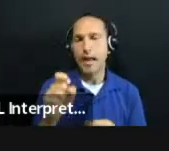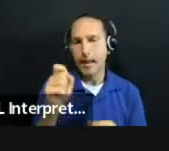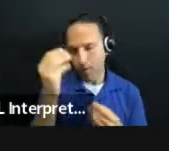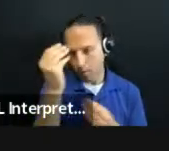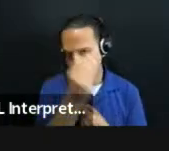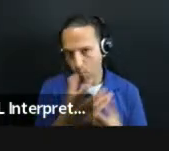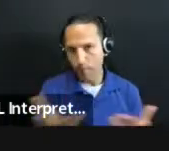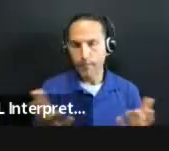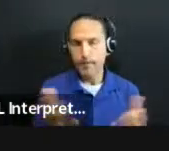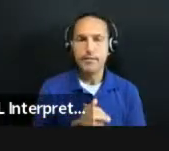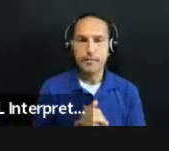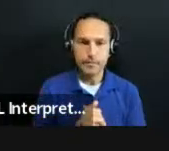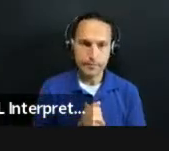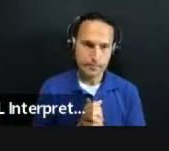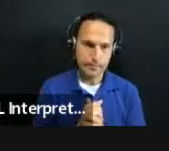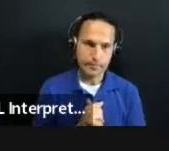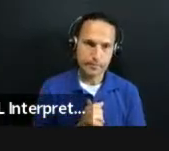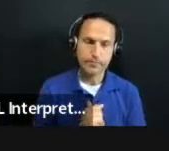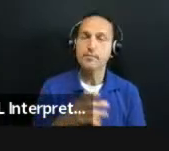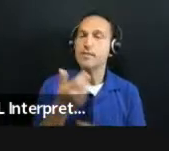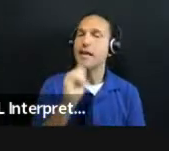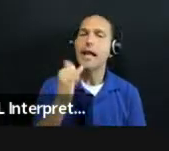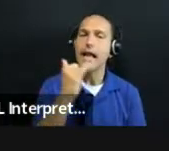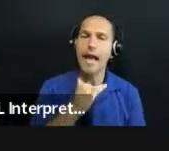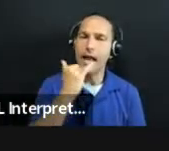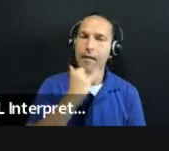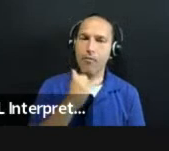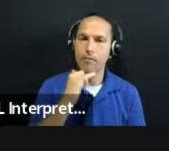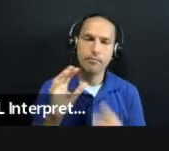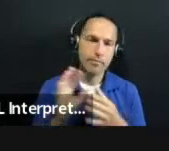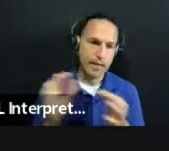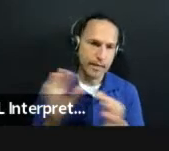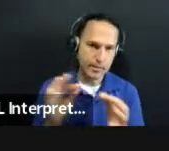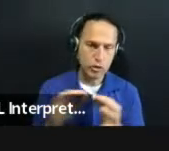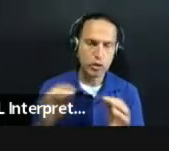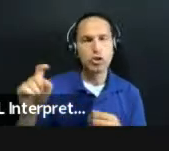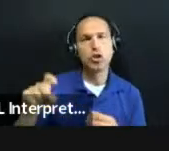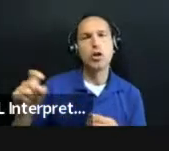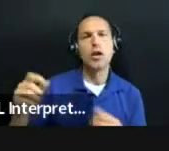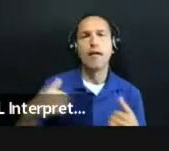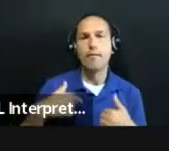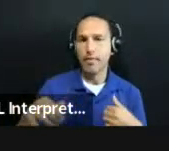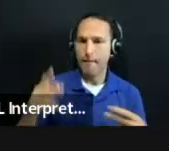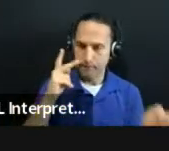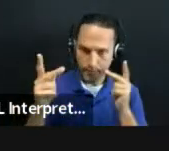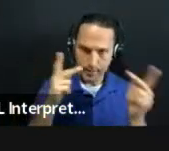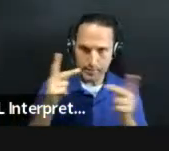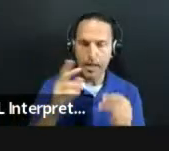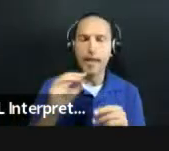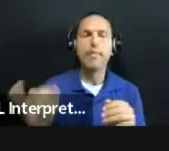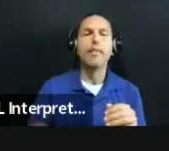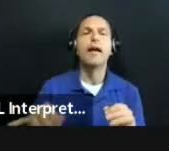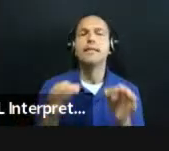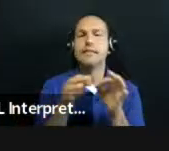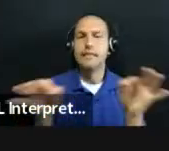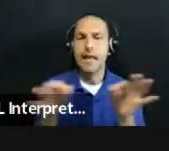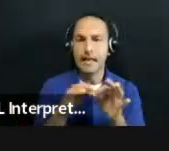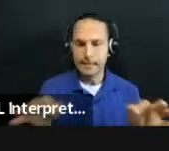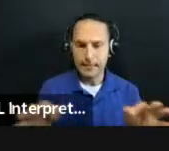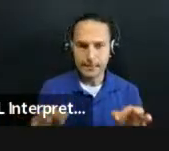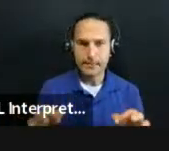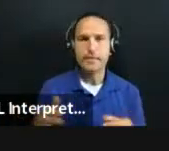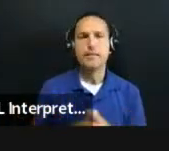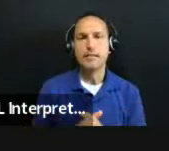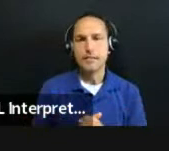people of things. Error messaging should be available in, as visual, but also as text, and things